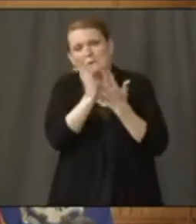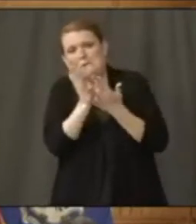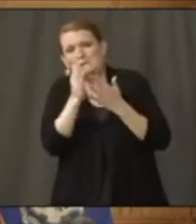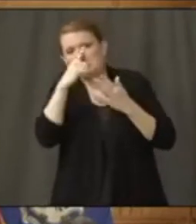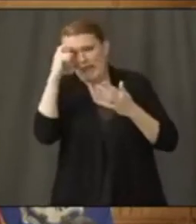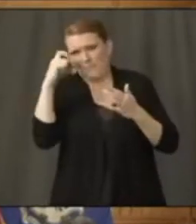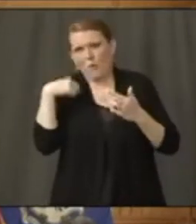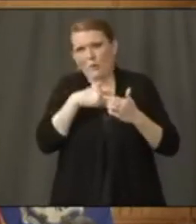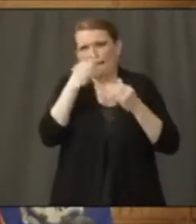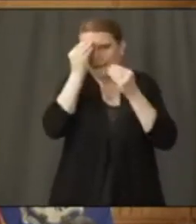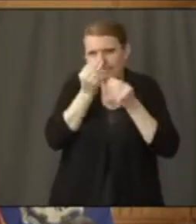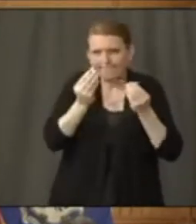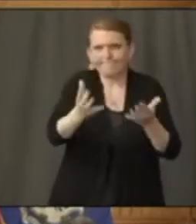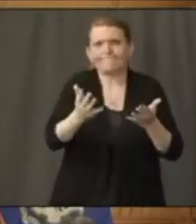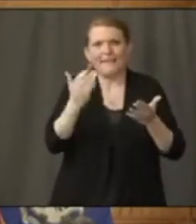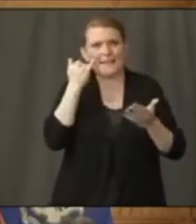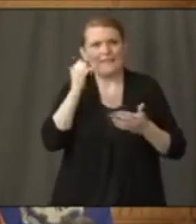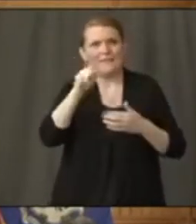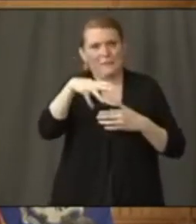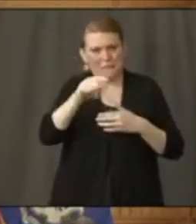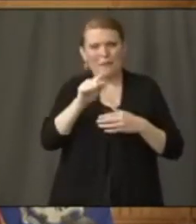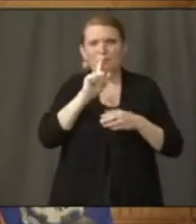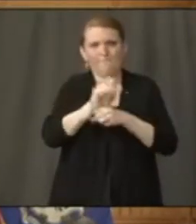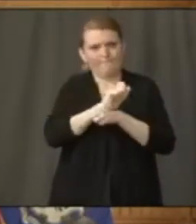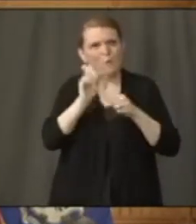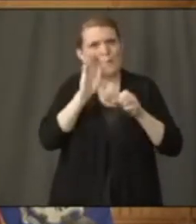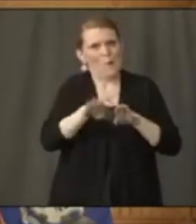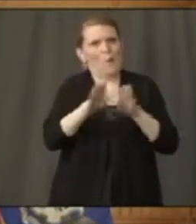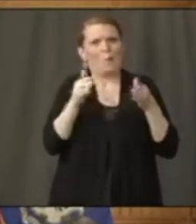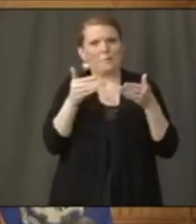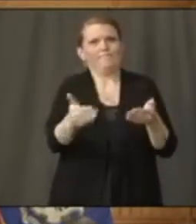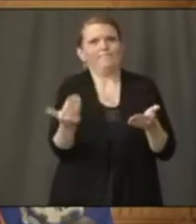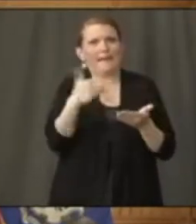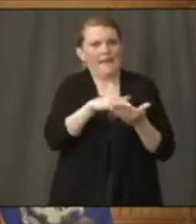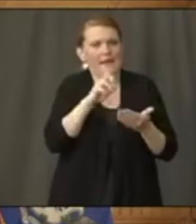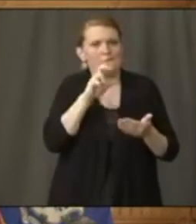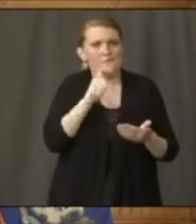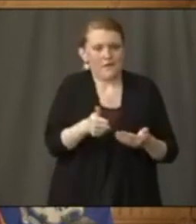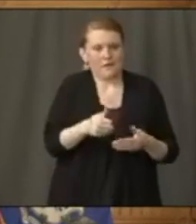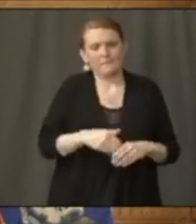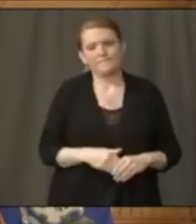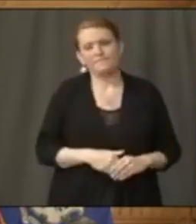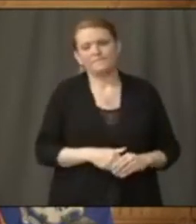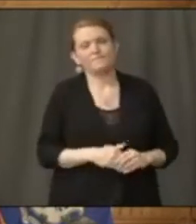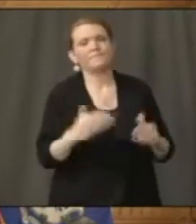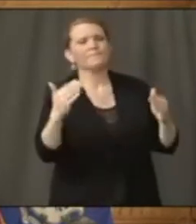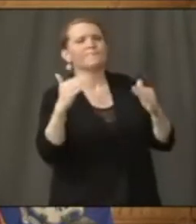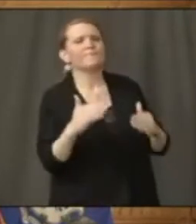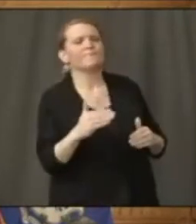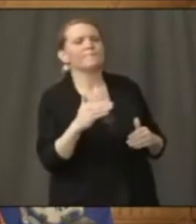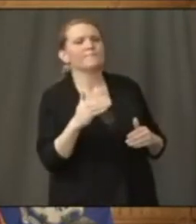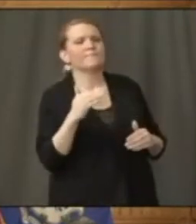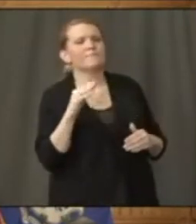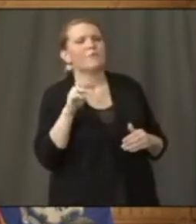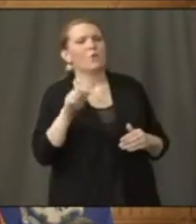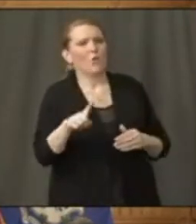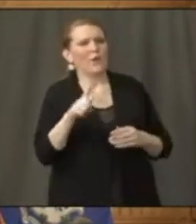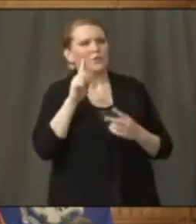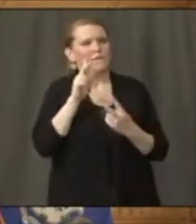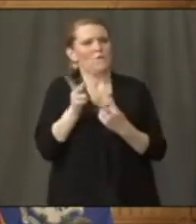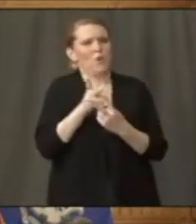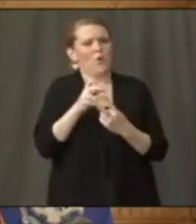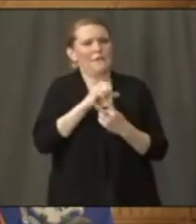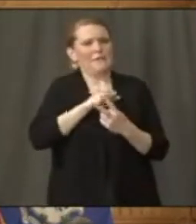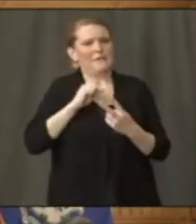Channel 3 Eyewitness News. Yes, a question for our two senators who also happen to be business owners. What's been the